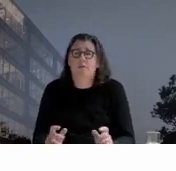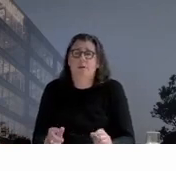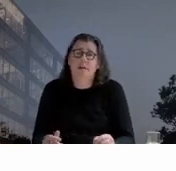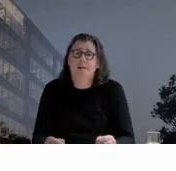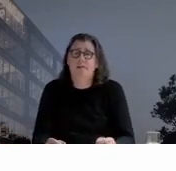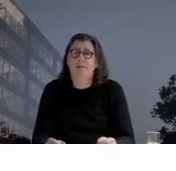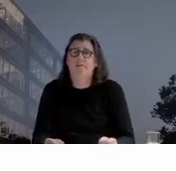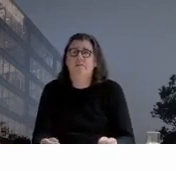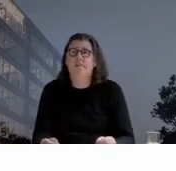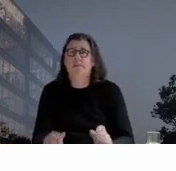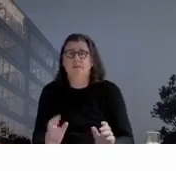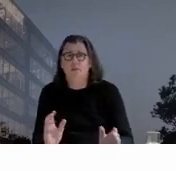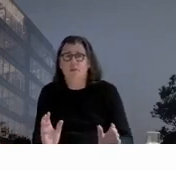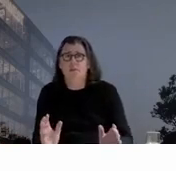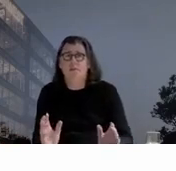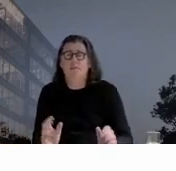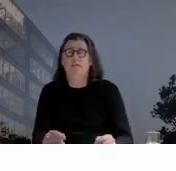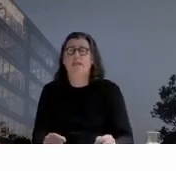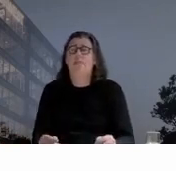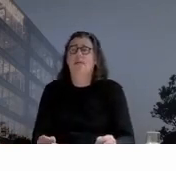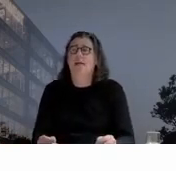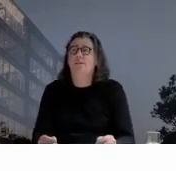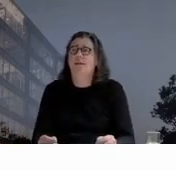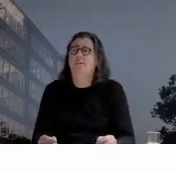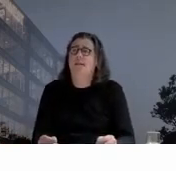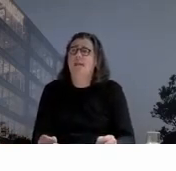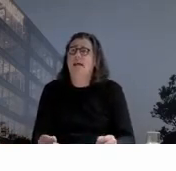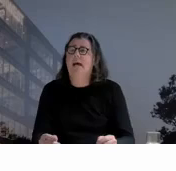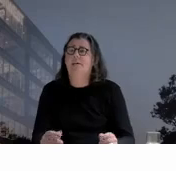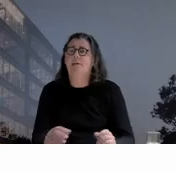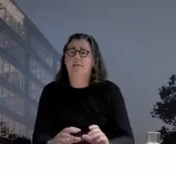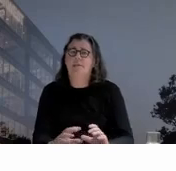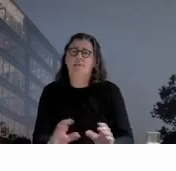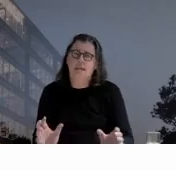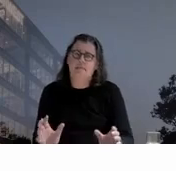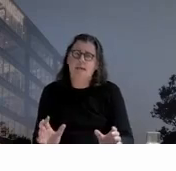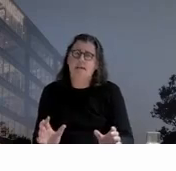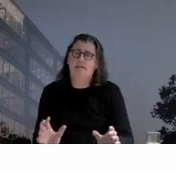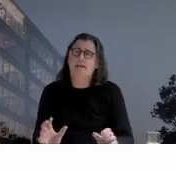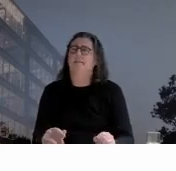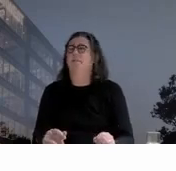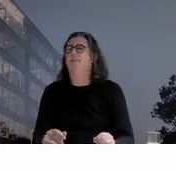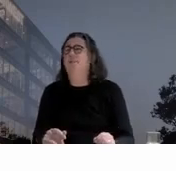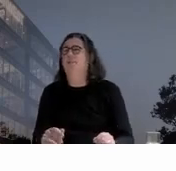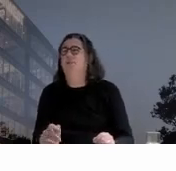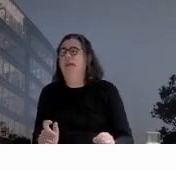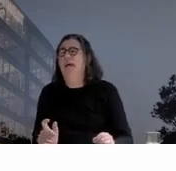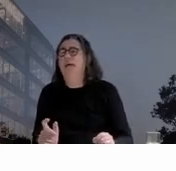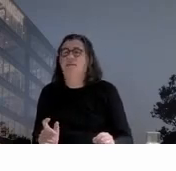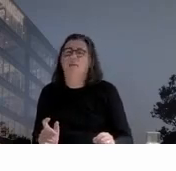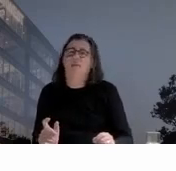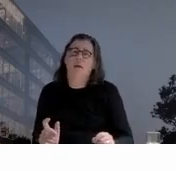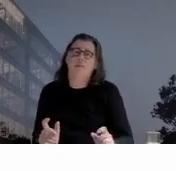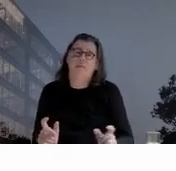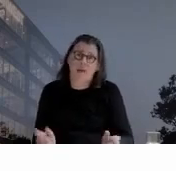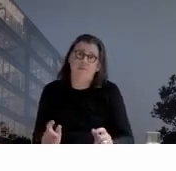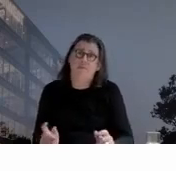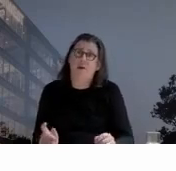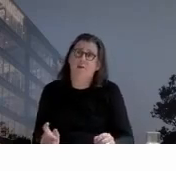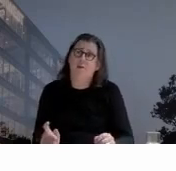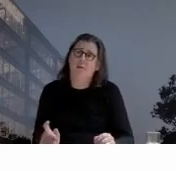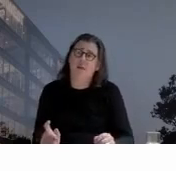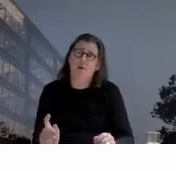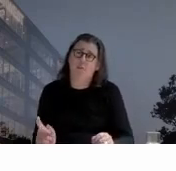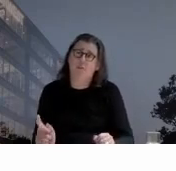be 139 to 150 according to the EPIC data set. And using the same data set, we looked at a